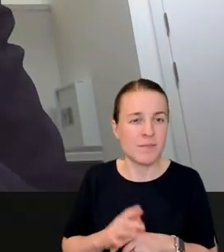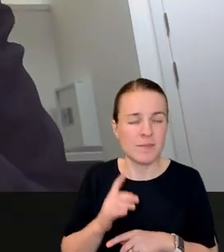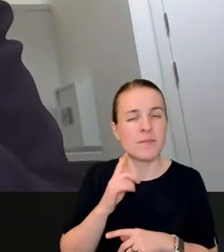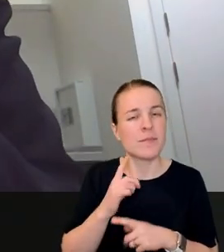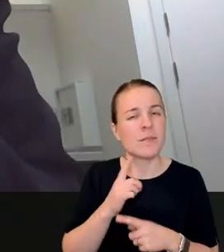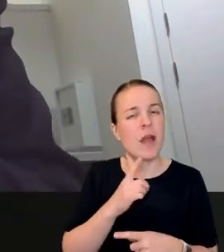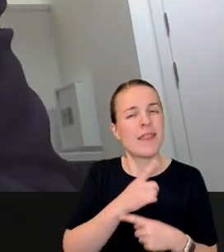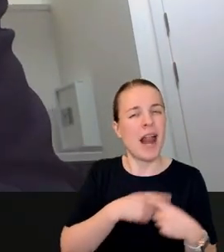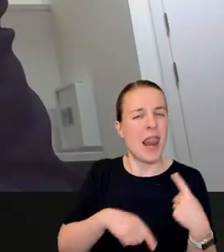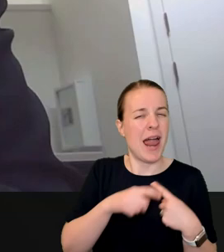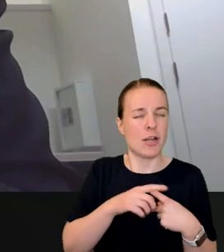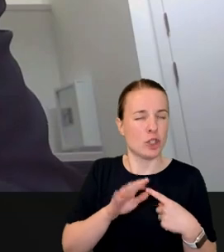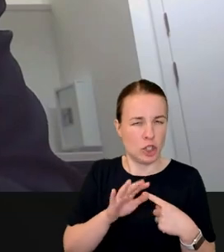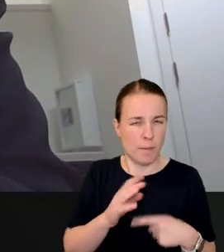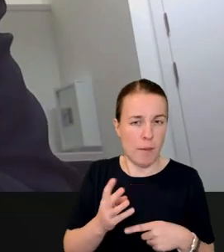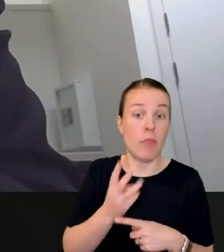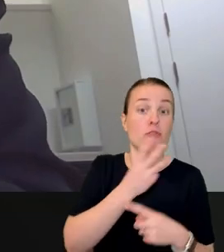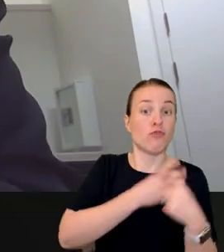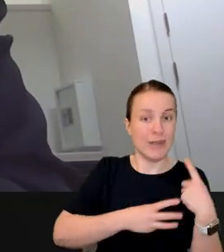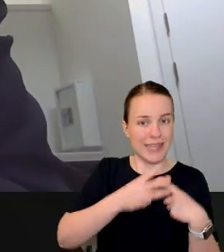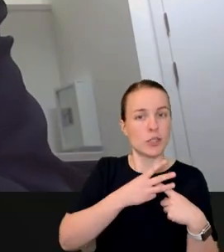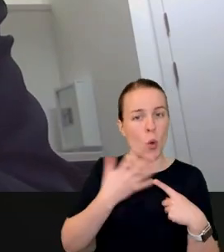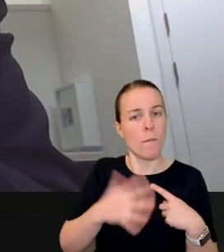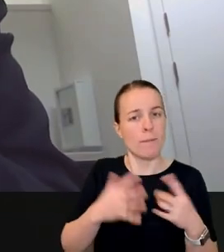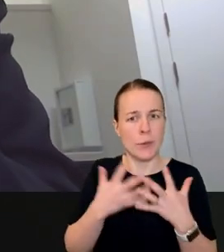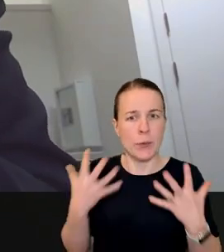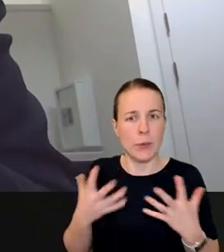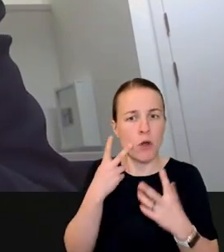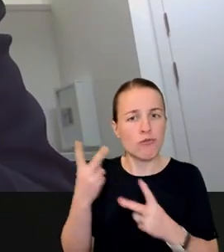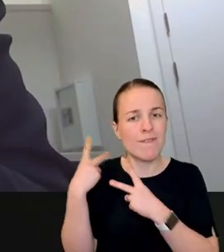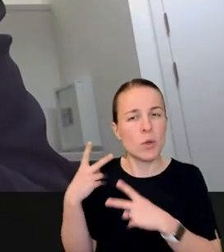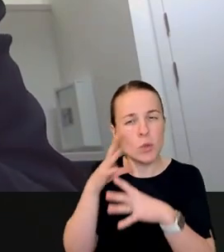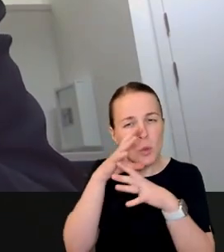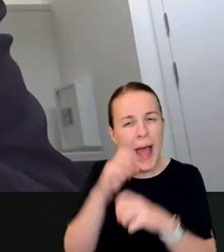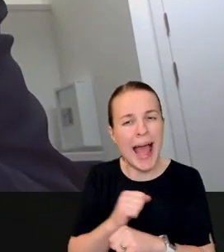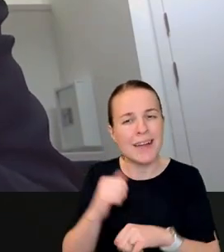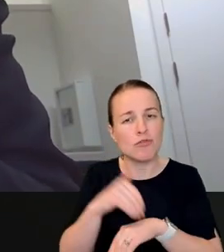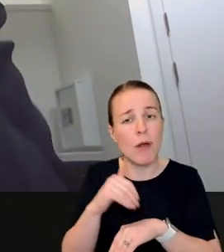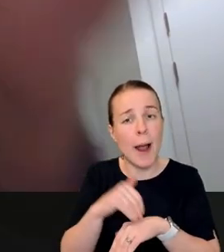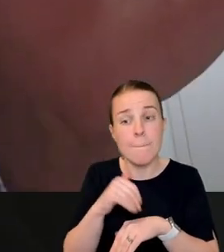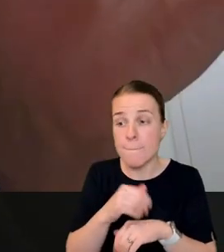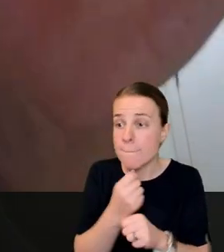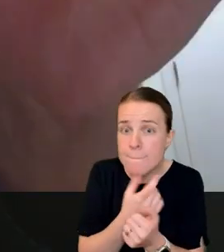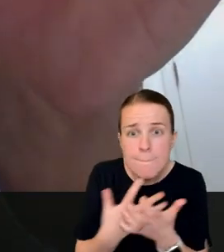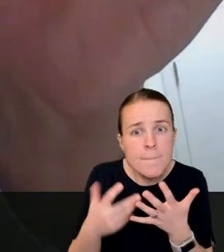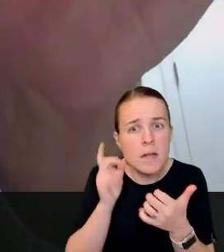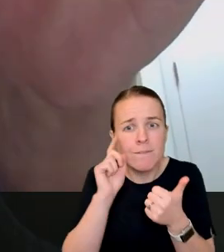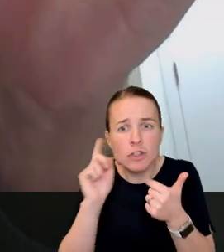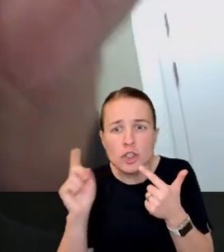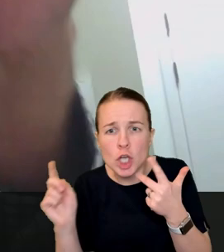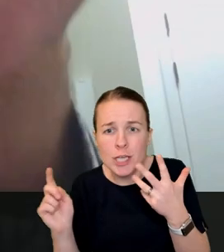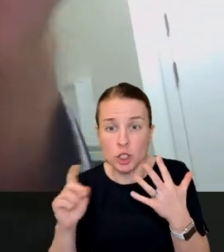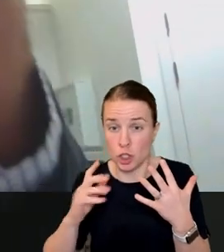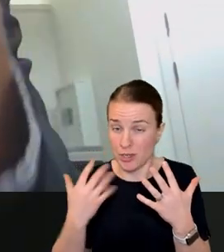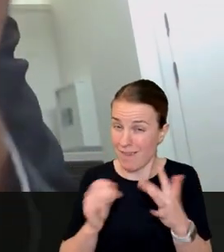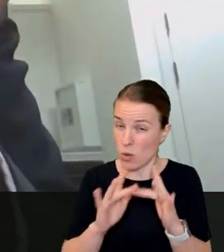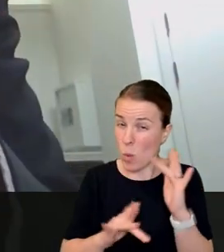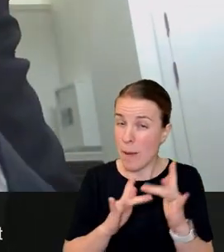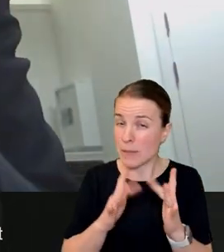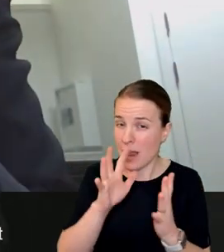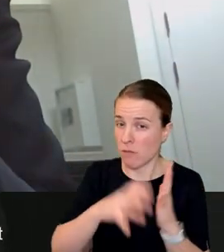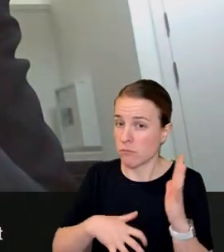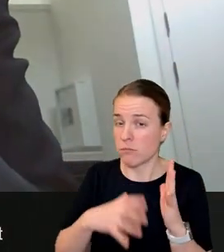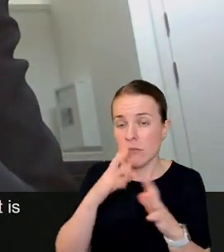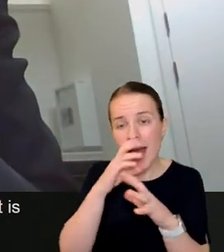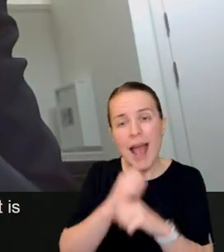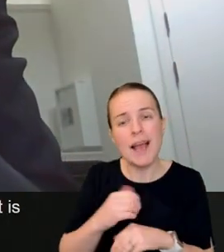3 years ago, we did a major review into hate crime, many suggestions. It's all available on the website. Hate crime remains